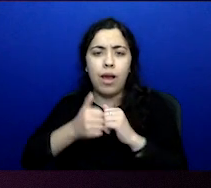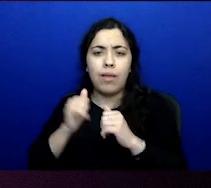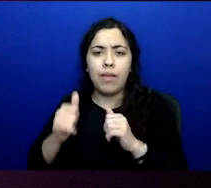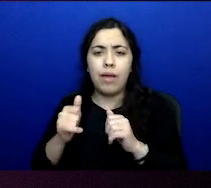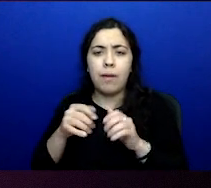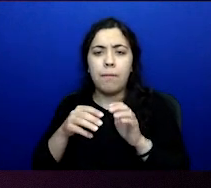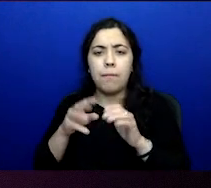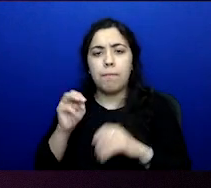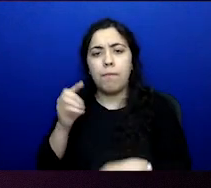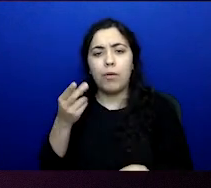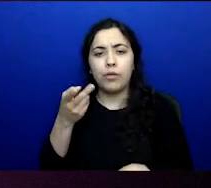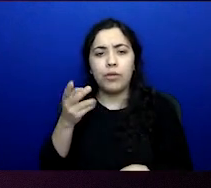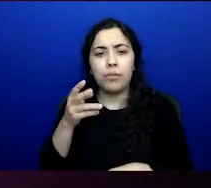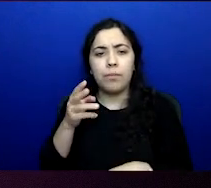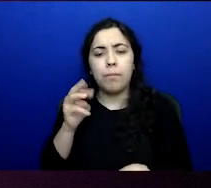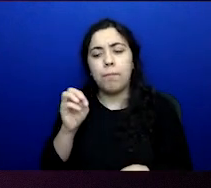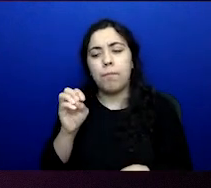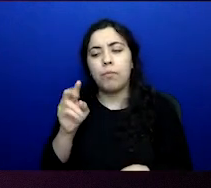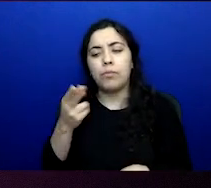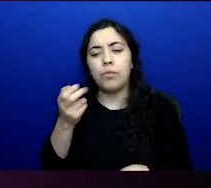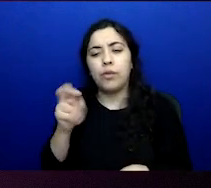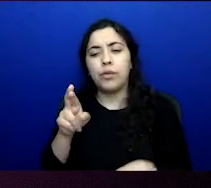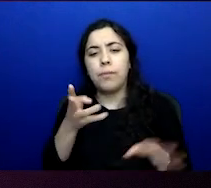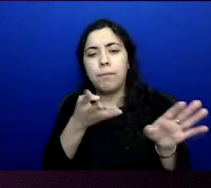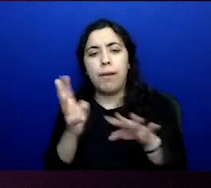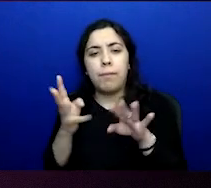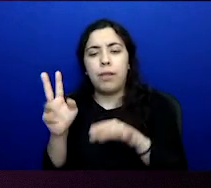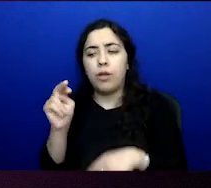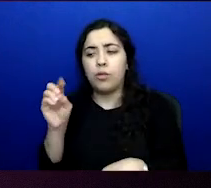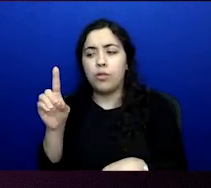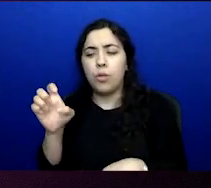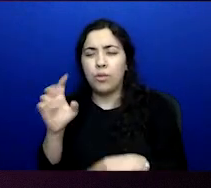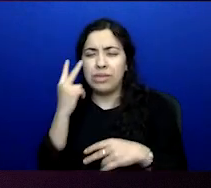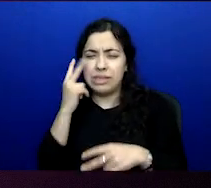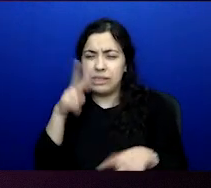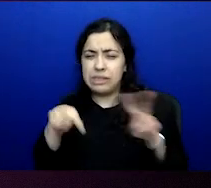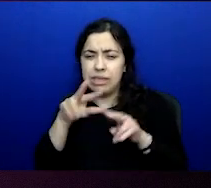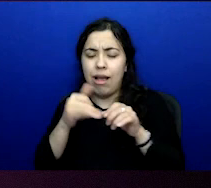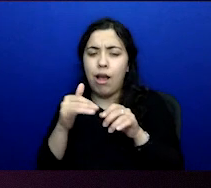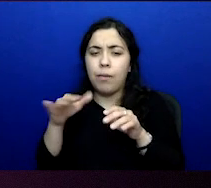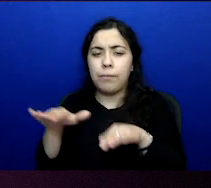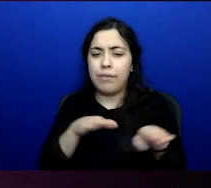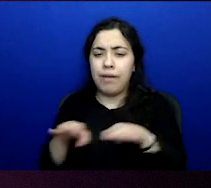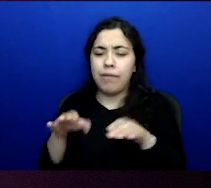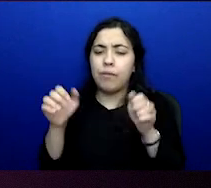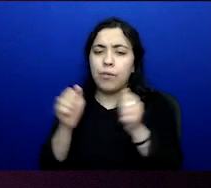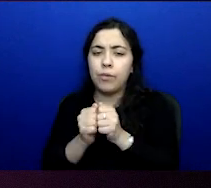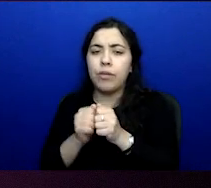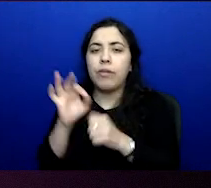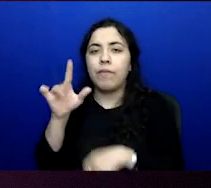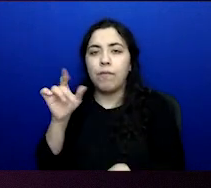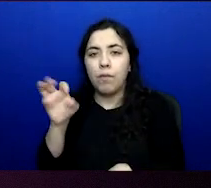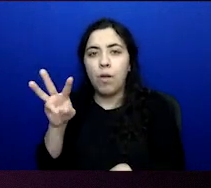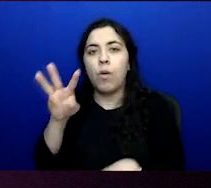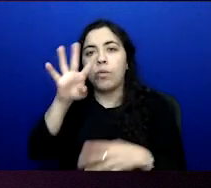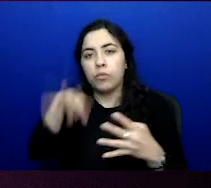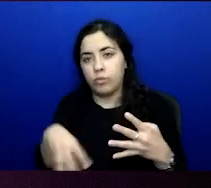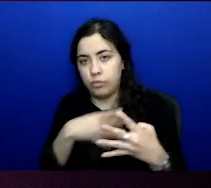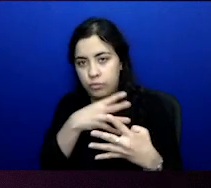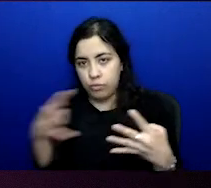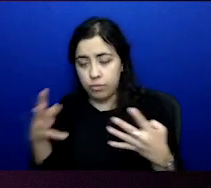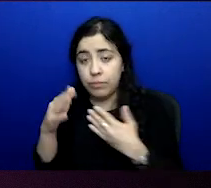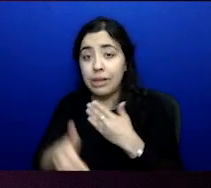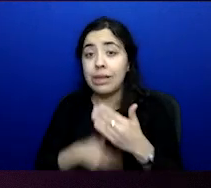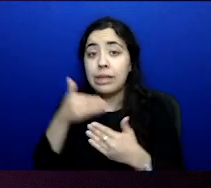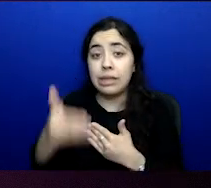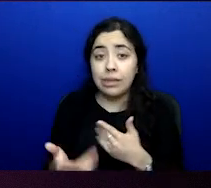that, of that module pipeline node as to how it will behave on the flowchart. That's step 0. And then the next step is